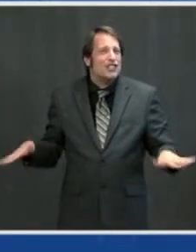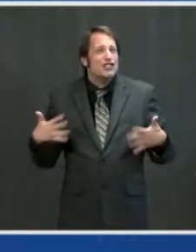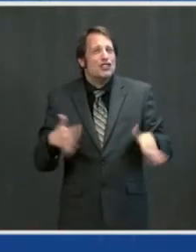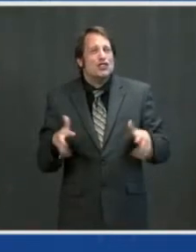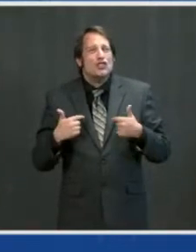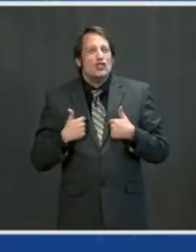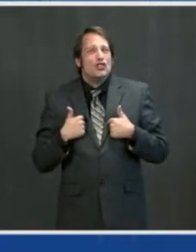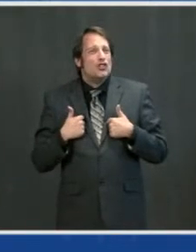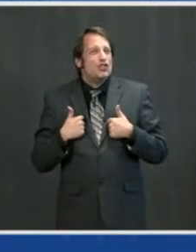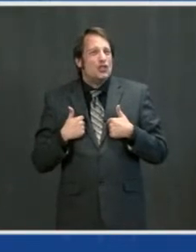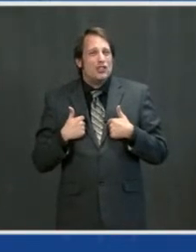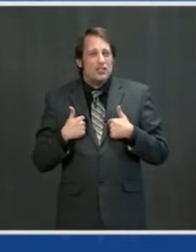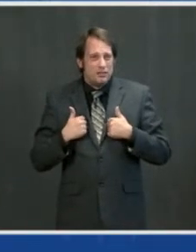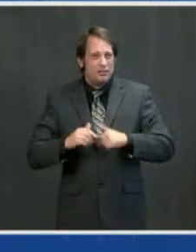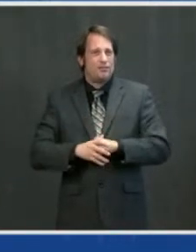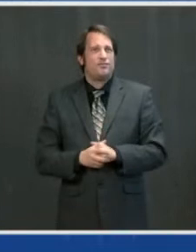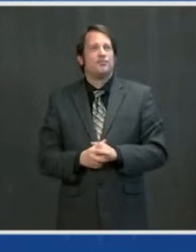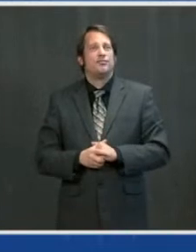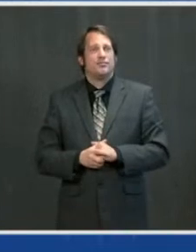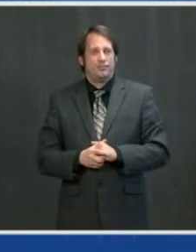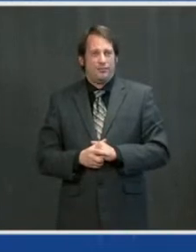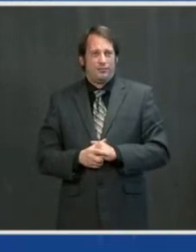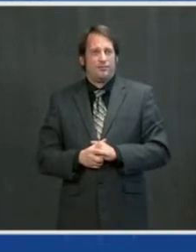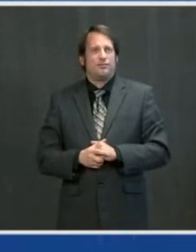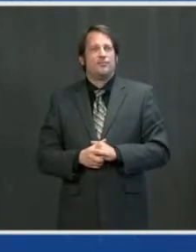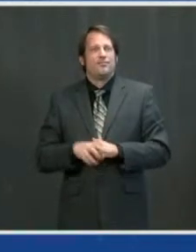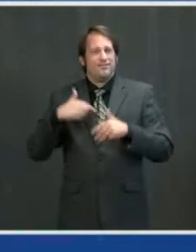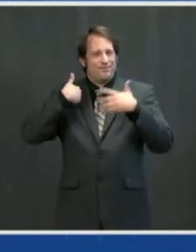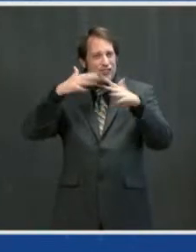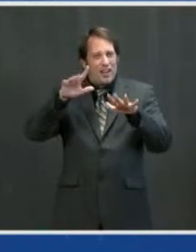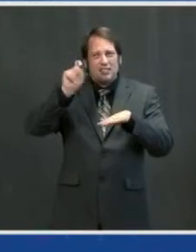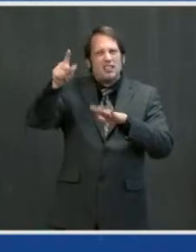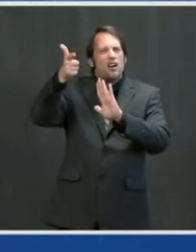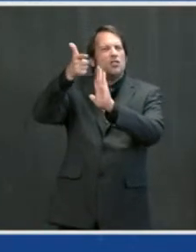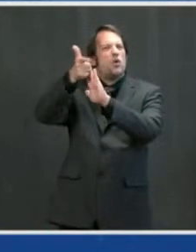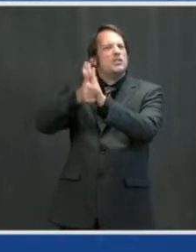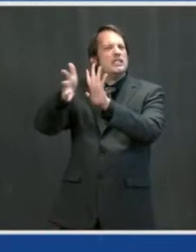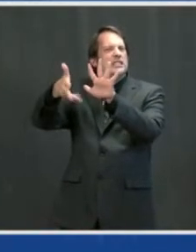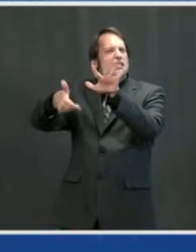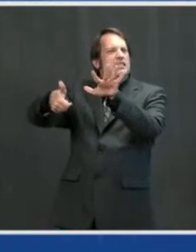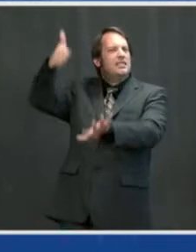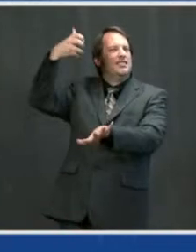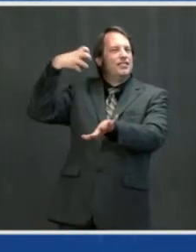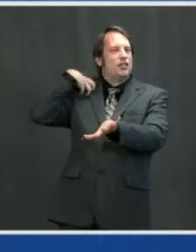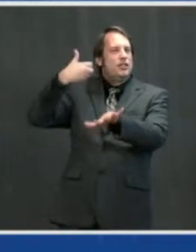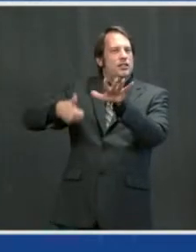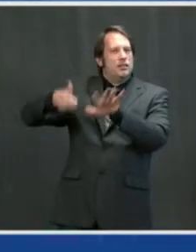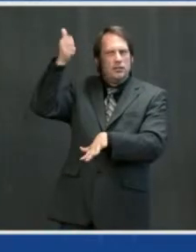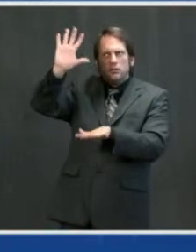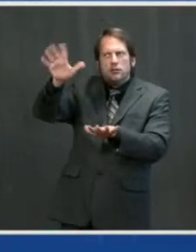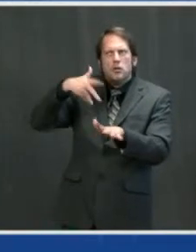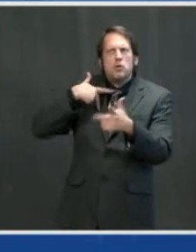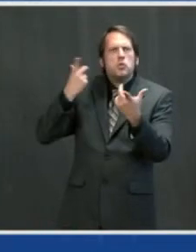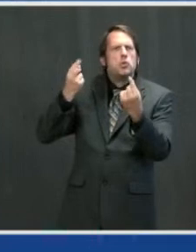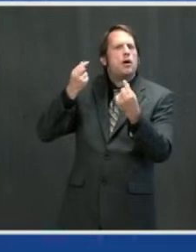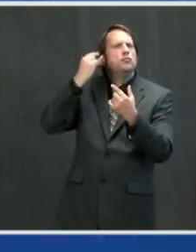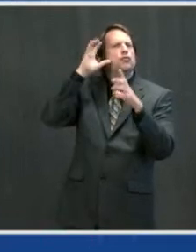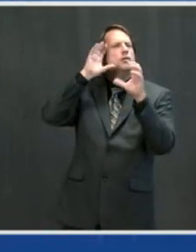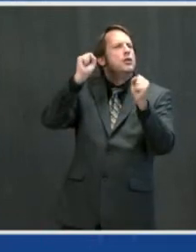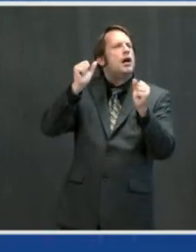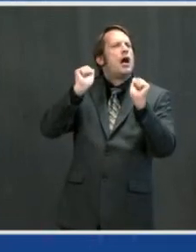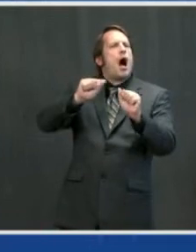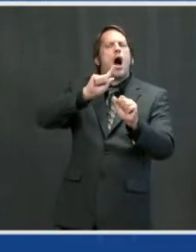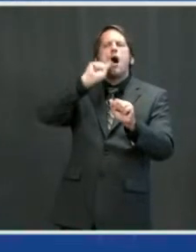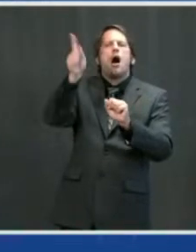attorney general, I asked him to put together the things I could do by executive order, including dealing with new guns that can be made, you can buy